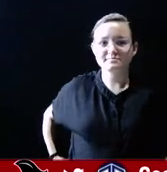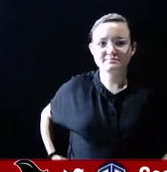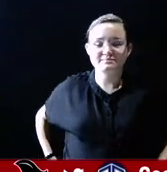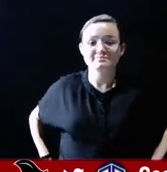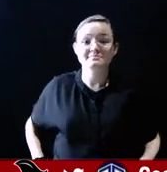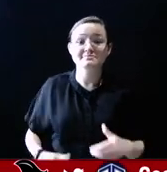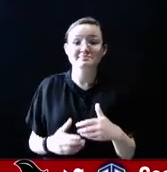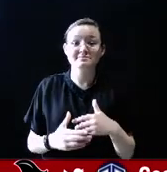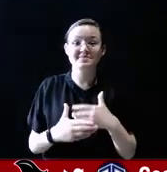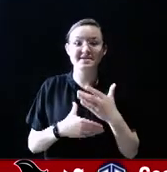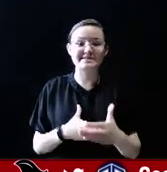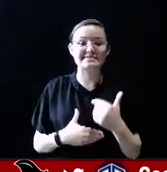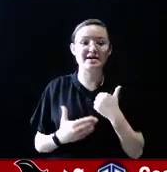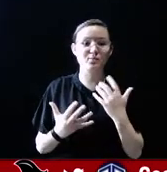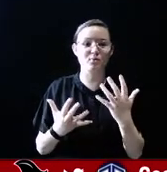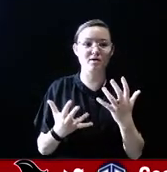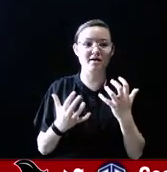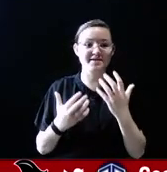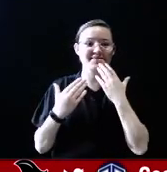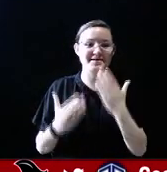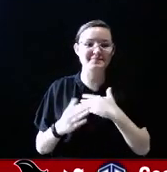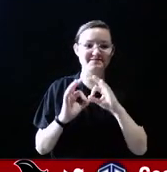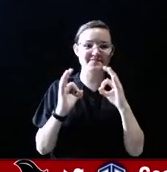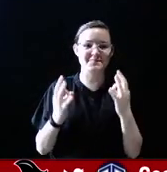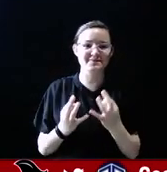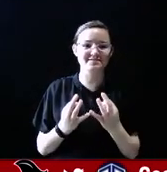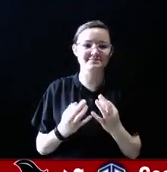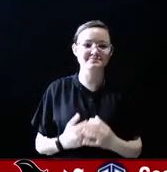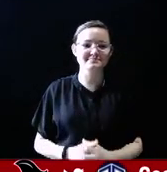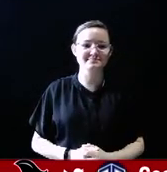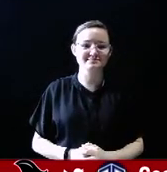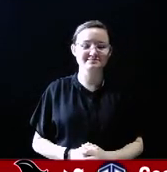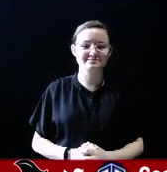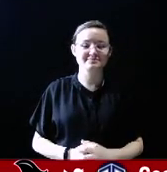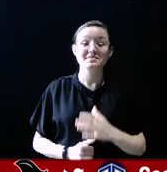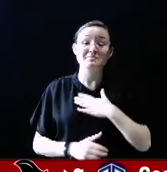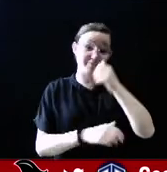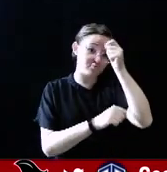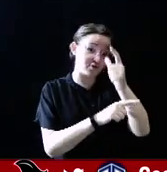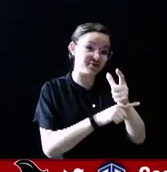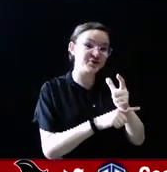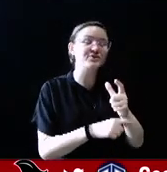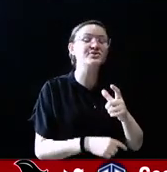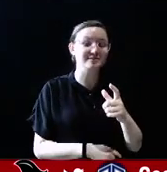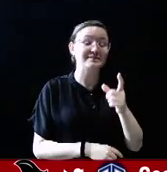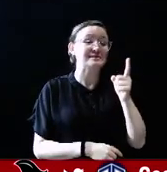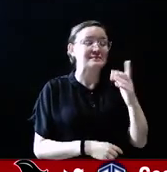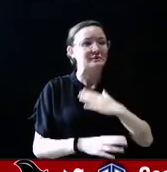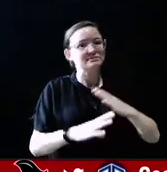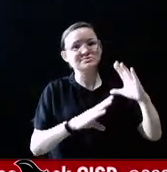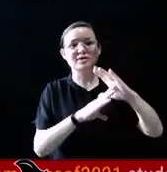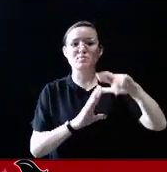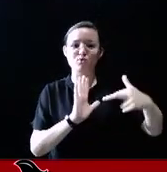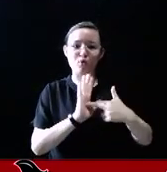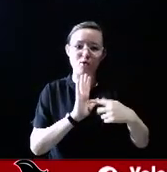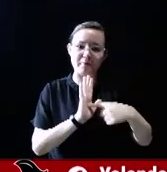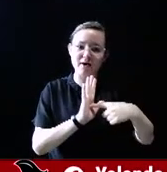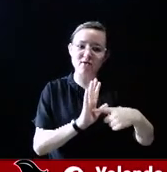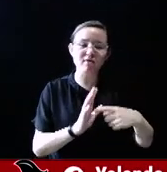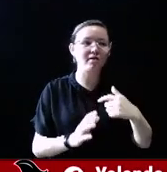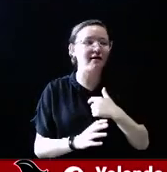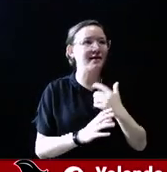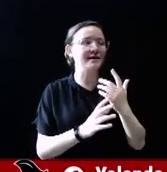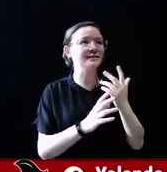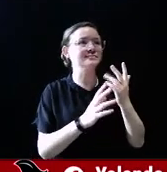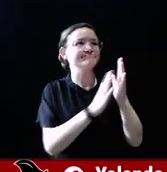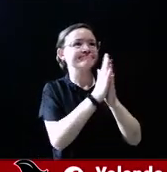Next, I'd like to take a moment to thank my family members. To my brother, Utkarsh, for being my biggest role model, the person I aspire